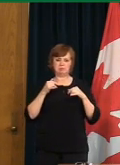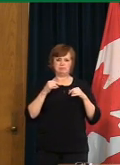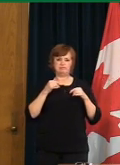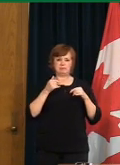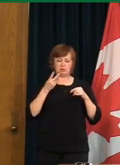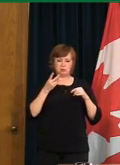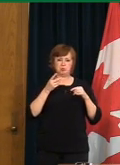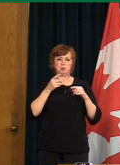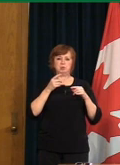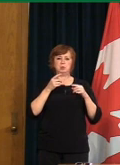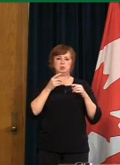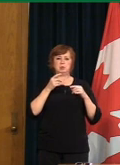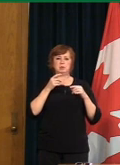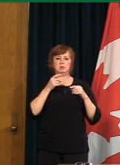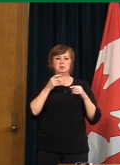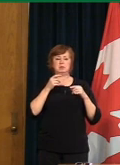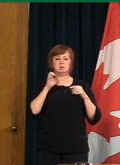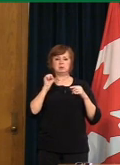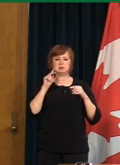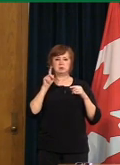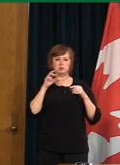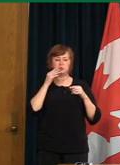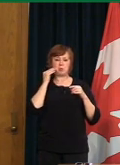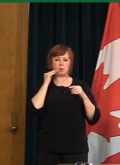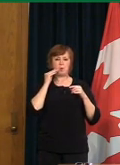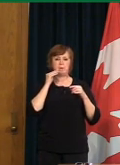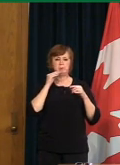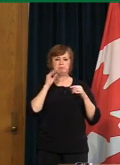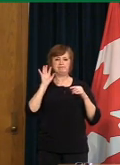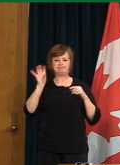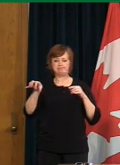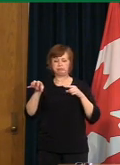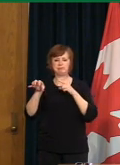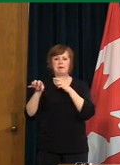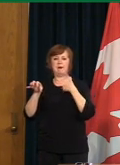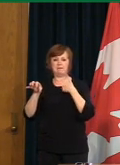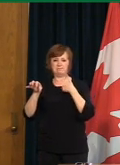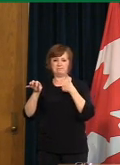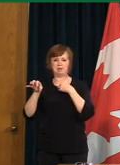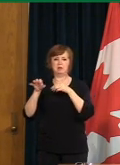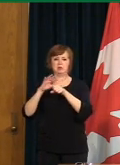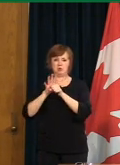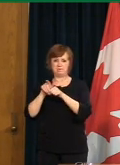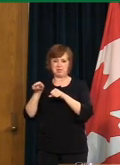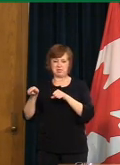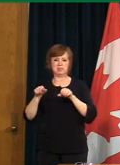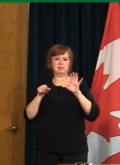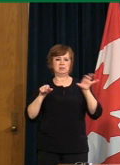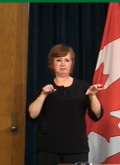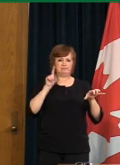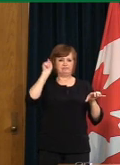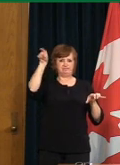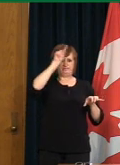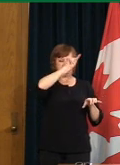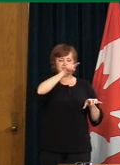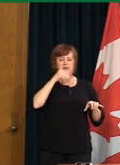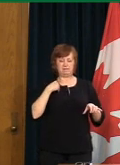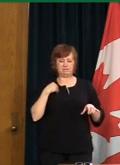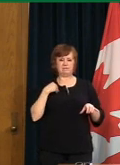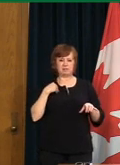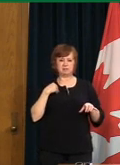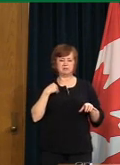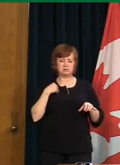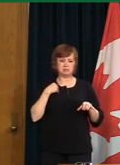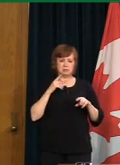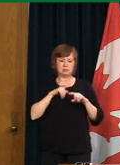now posting our outbreaks in long-term care facilities online, just as we have for schools. And it is a great concern. And at this point,